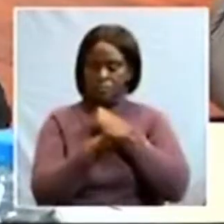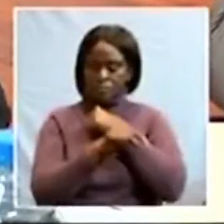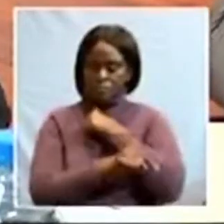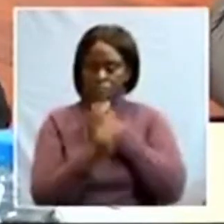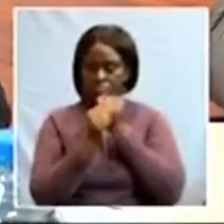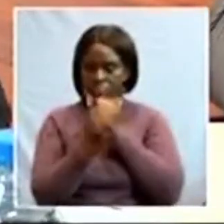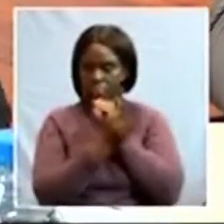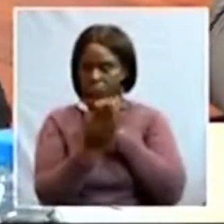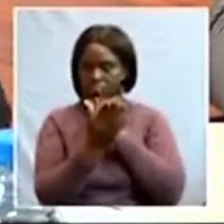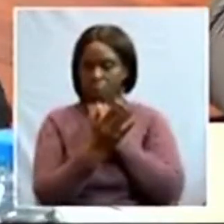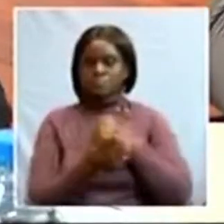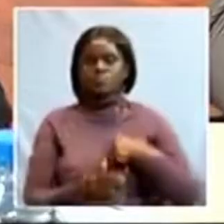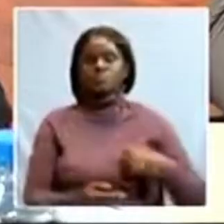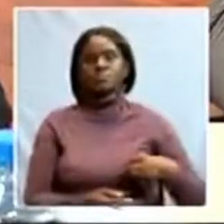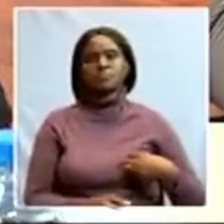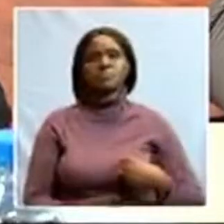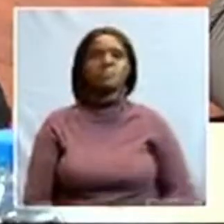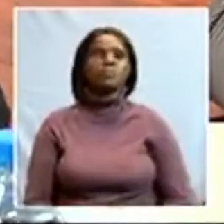detail. Director.